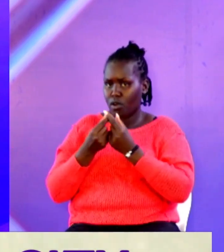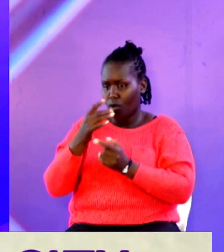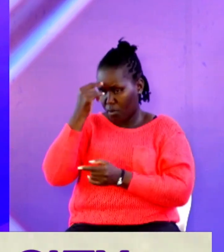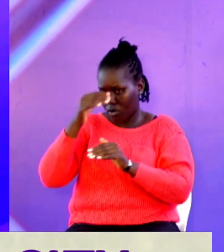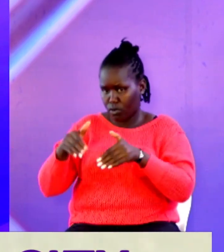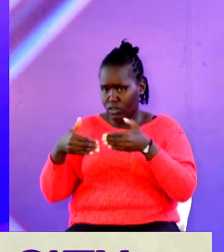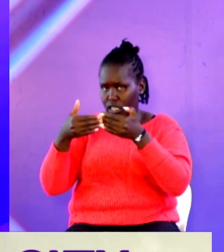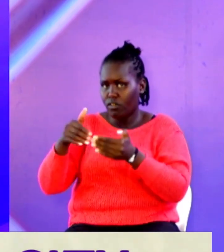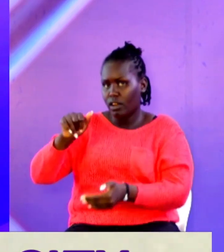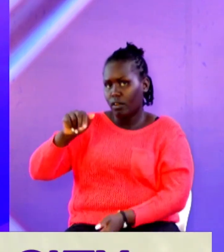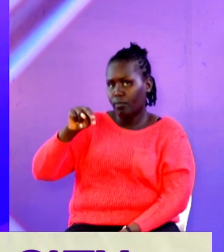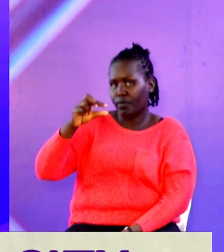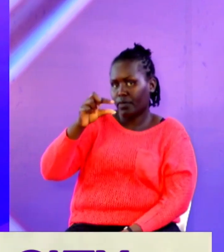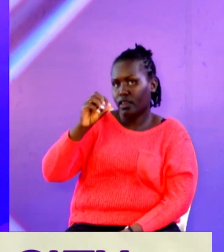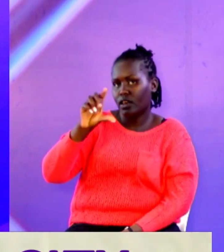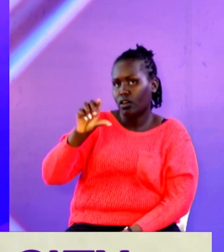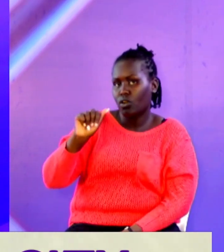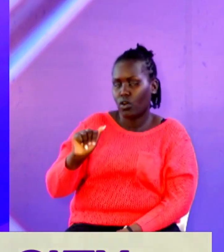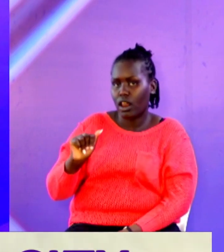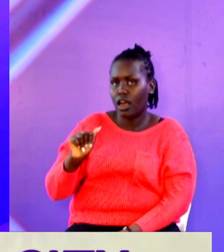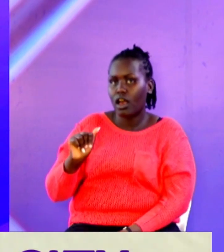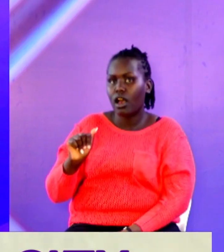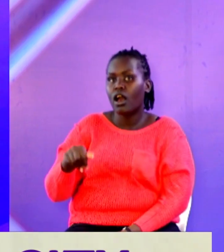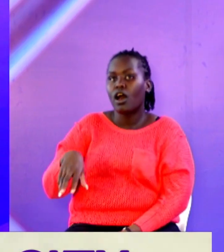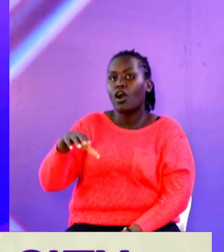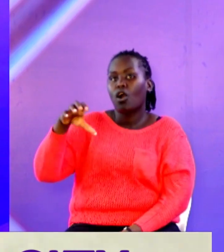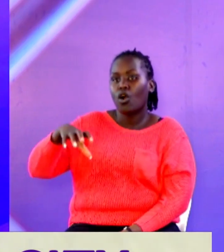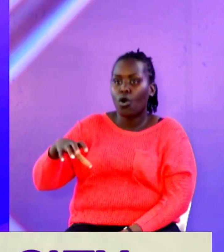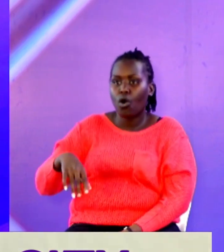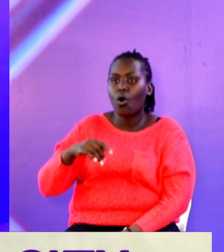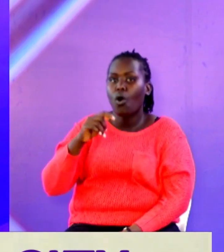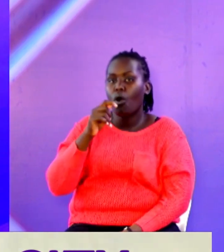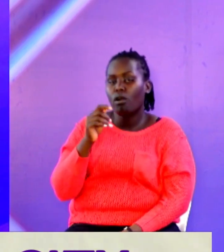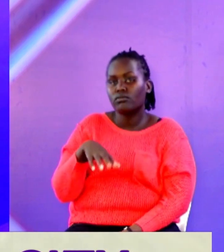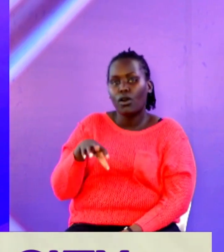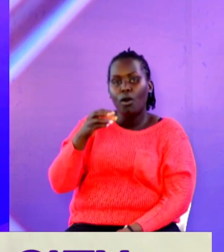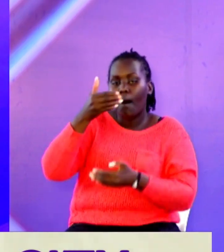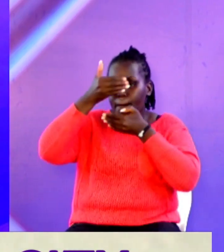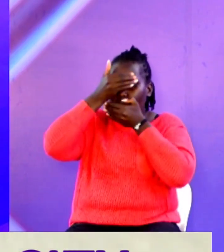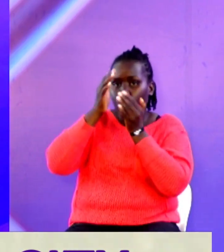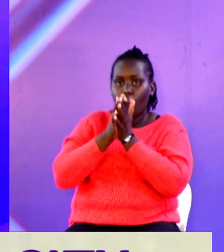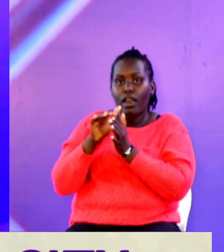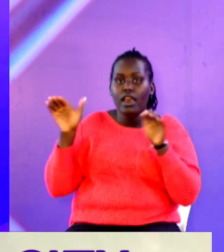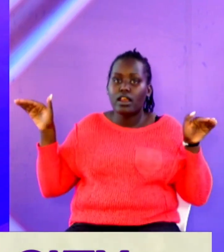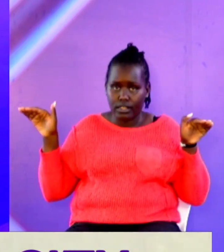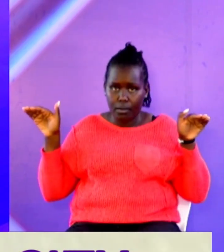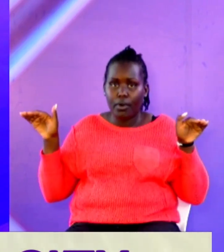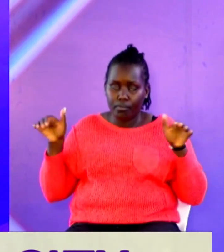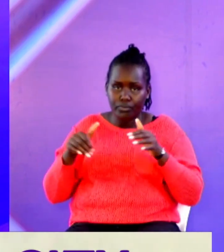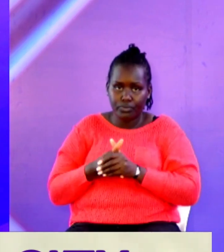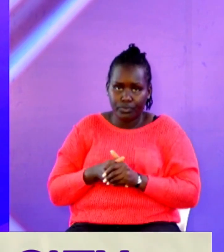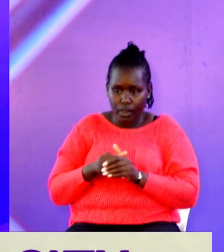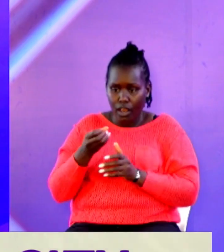given Angola, Congo, Morocco, and Zambia, I see Kenya and Zambia here,